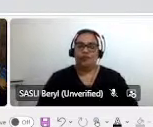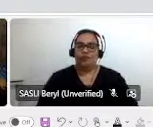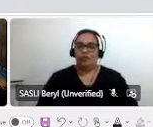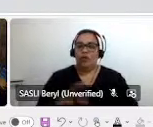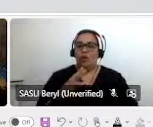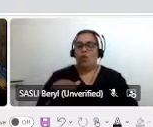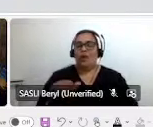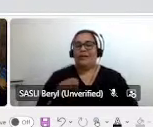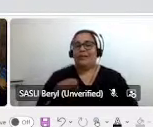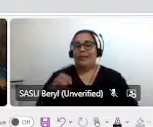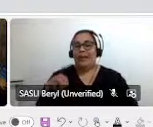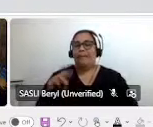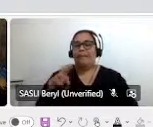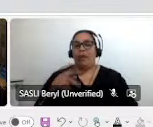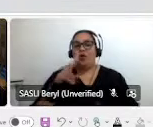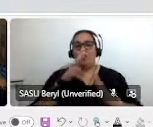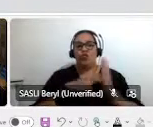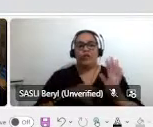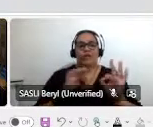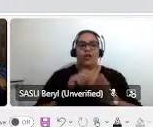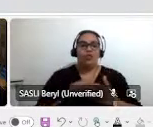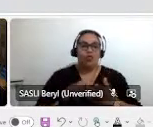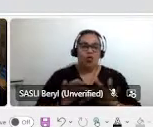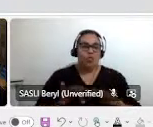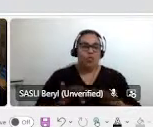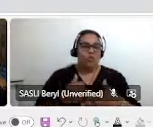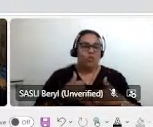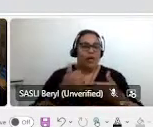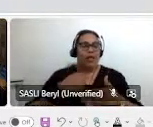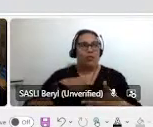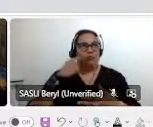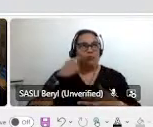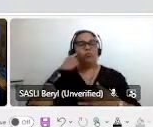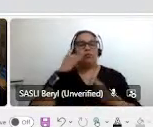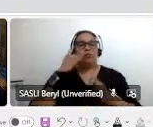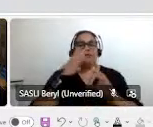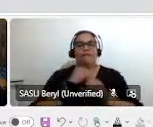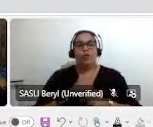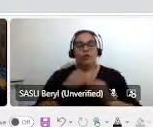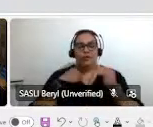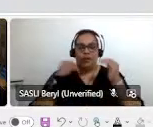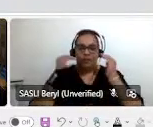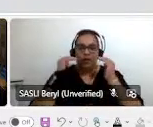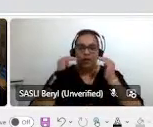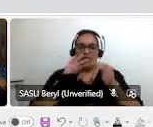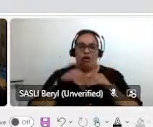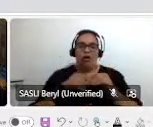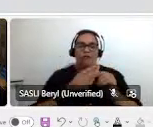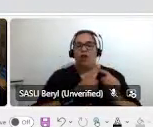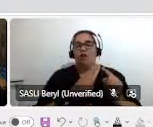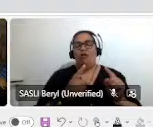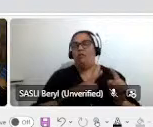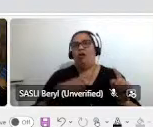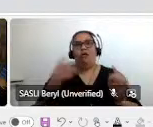Wasim suggested he just reads out these notes. It might help to focus our minds after a long meeting.